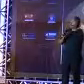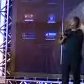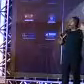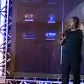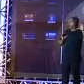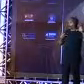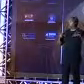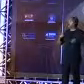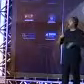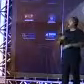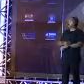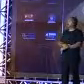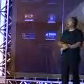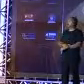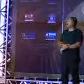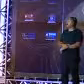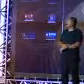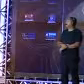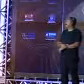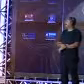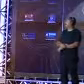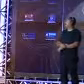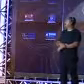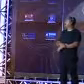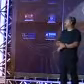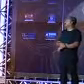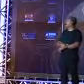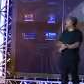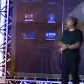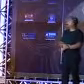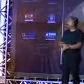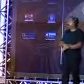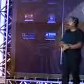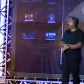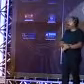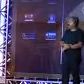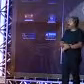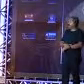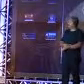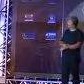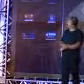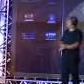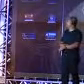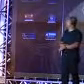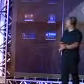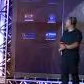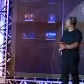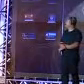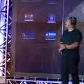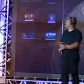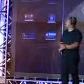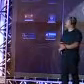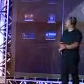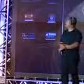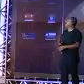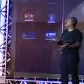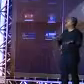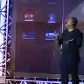And it's perhaps difficult to think of the type of power